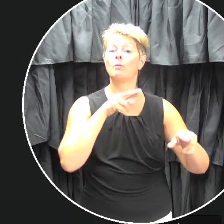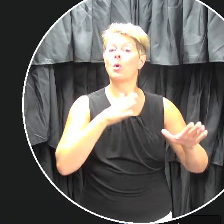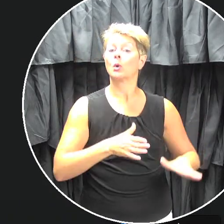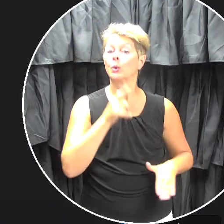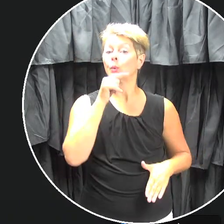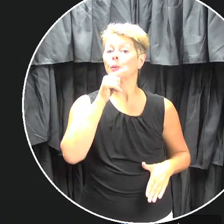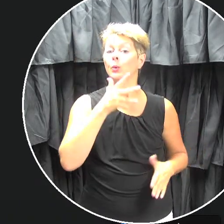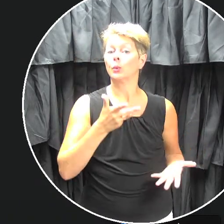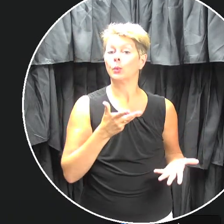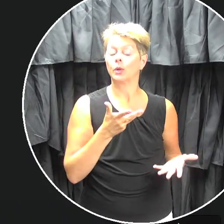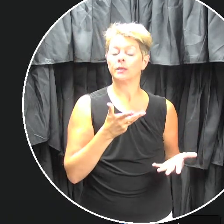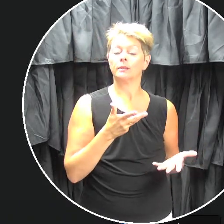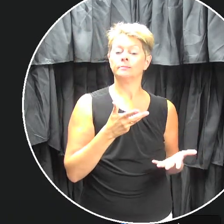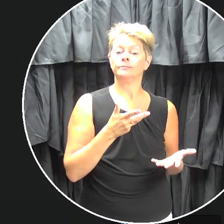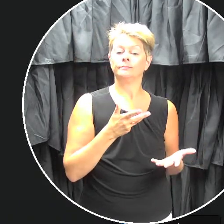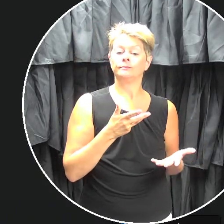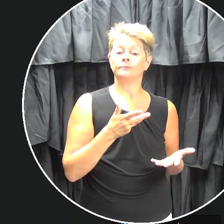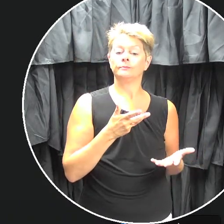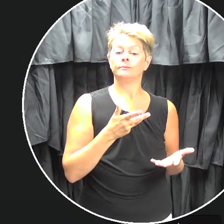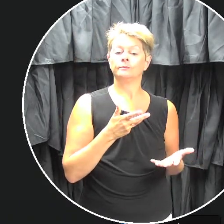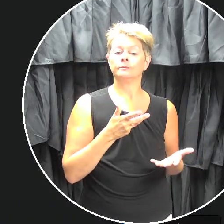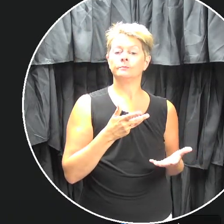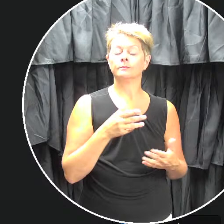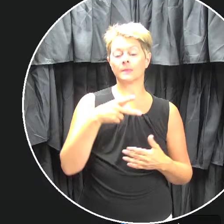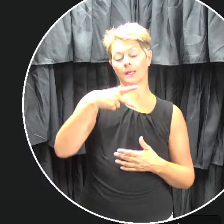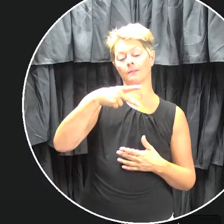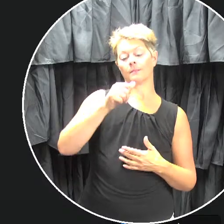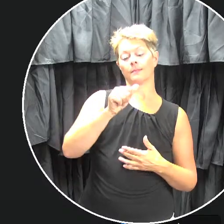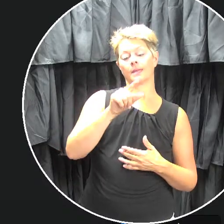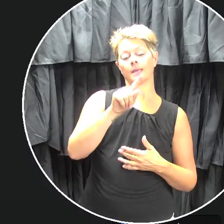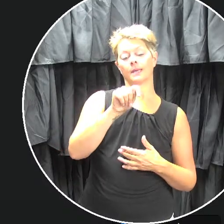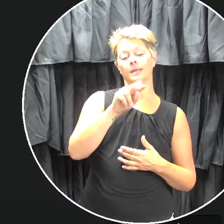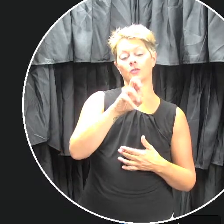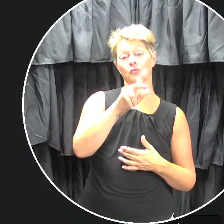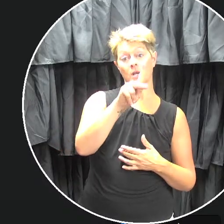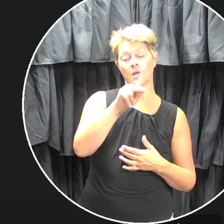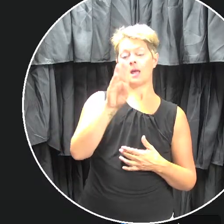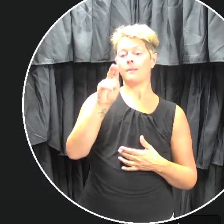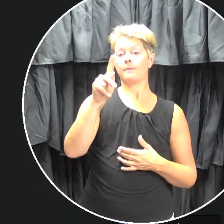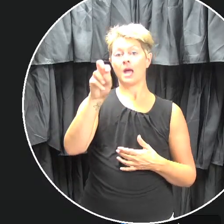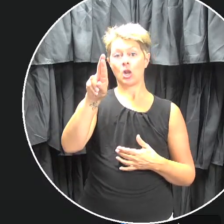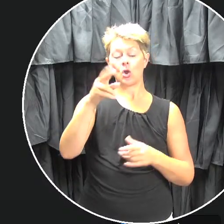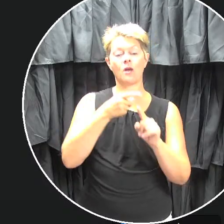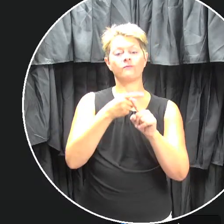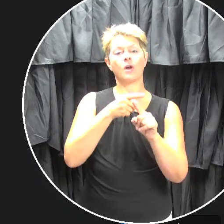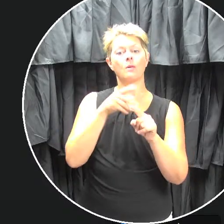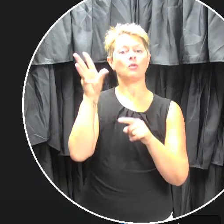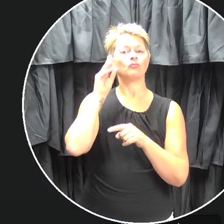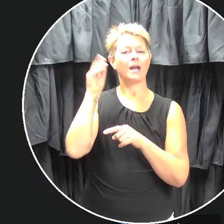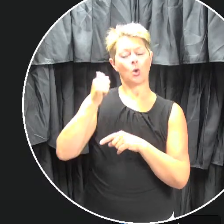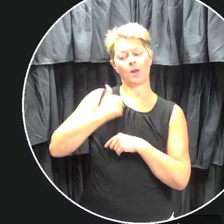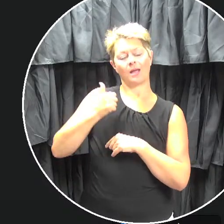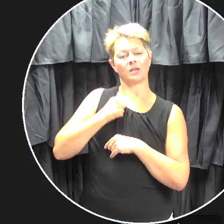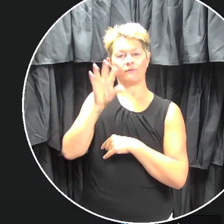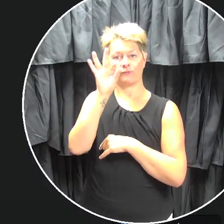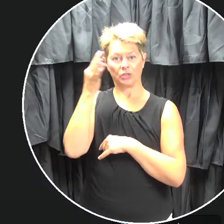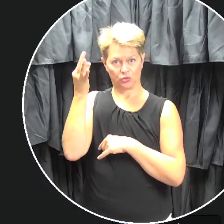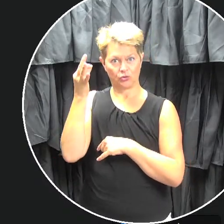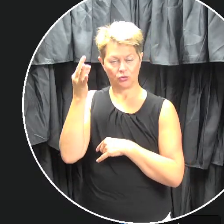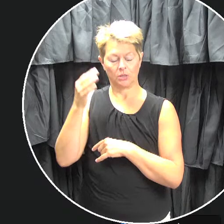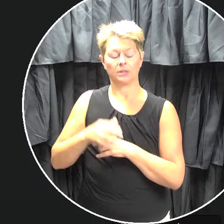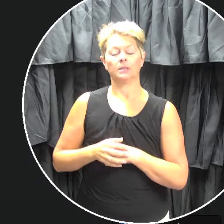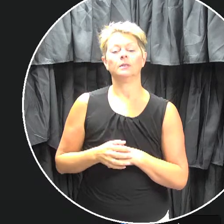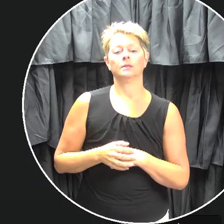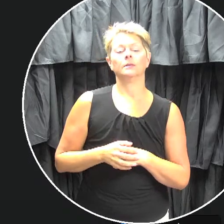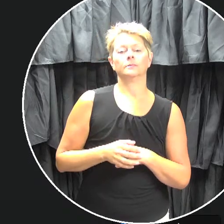we are going to speak with Patrick Butler from Radio Canada. Patrick, you can unmute your mic and ask